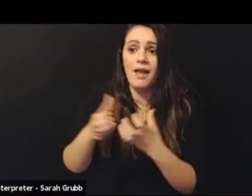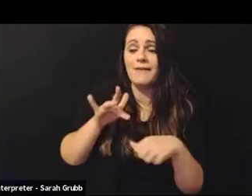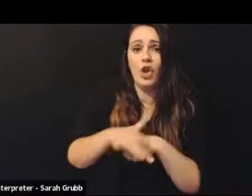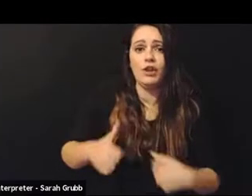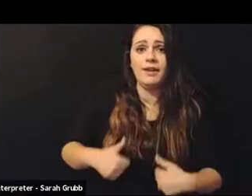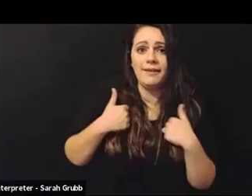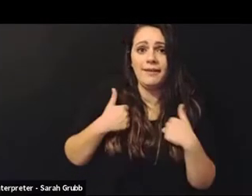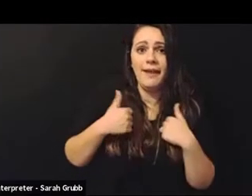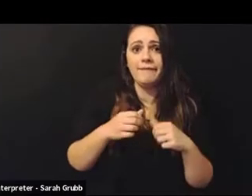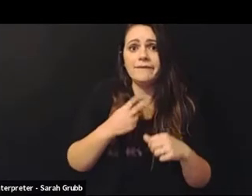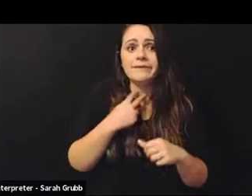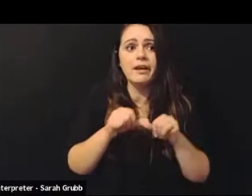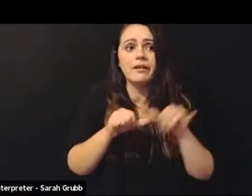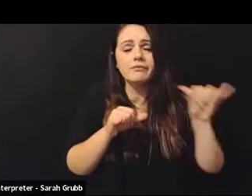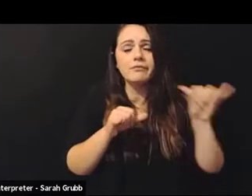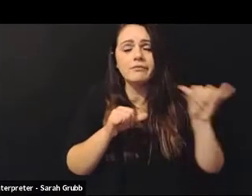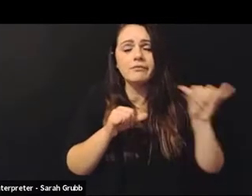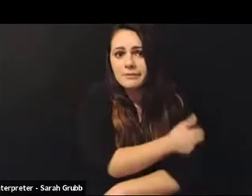school.